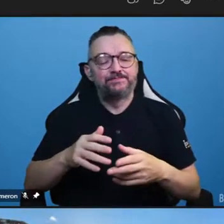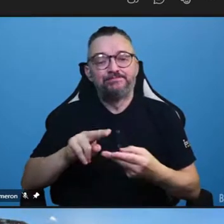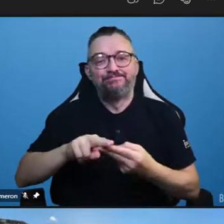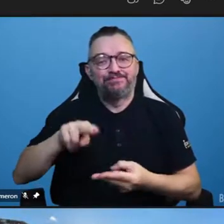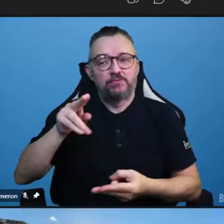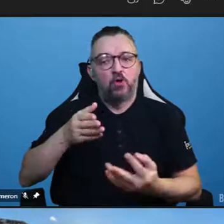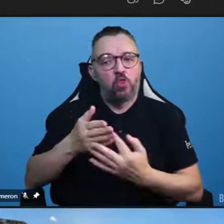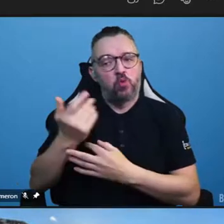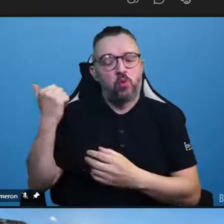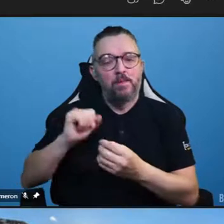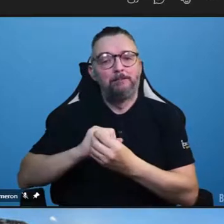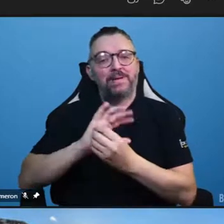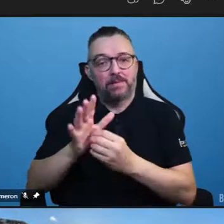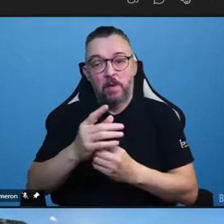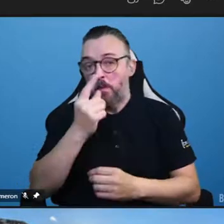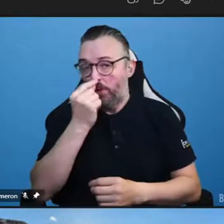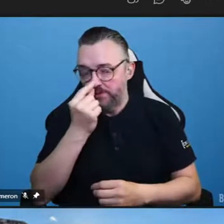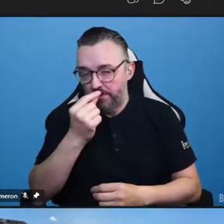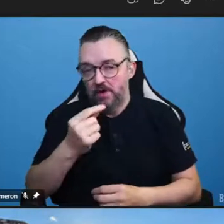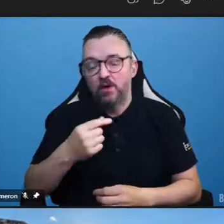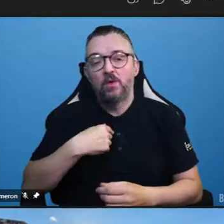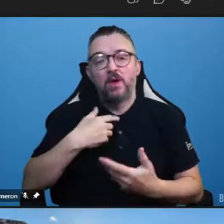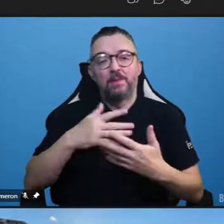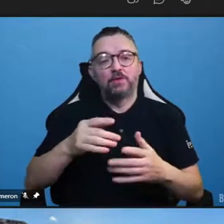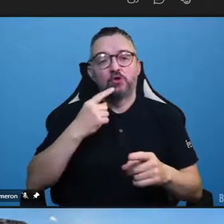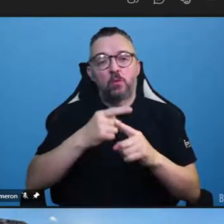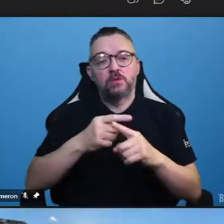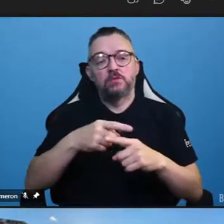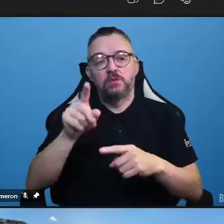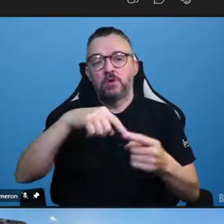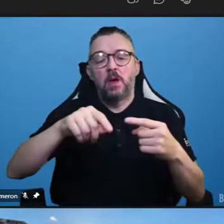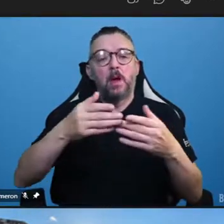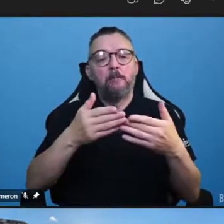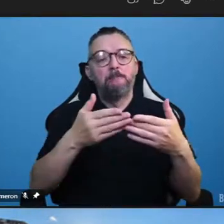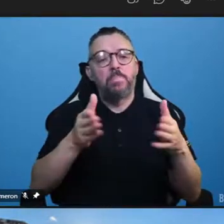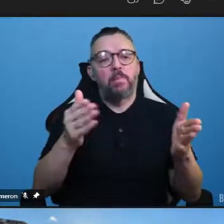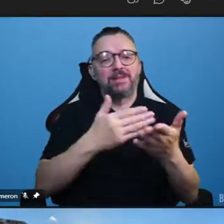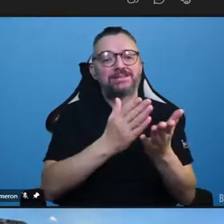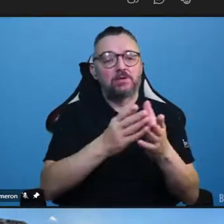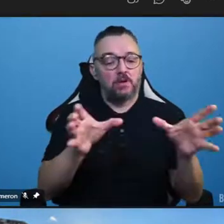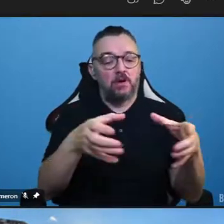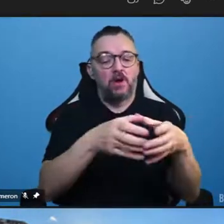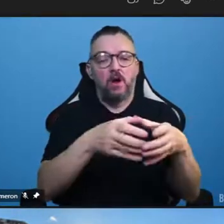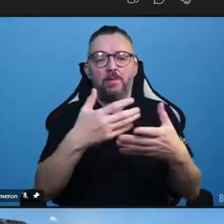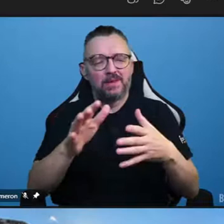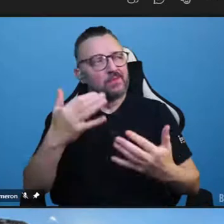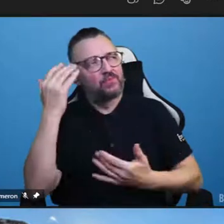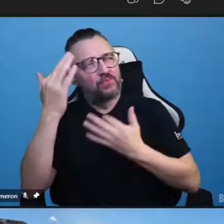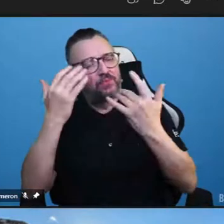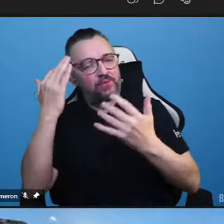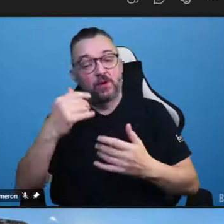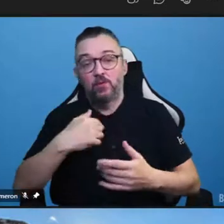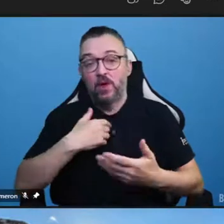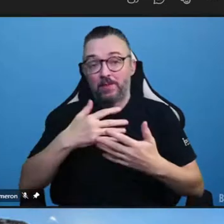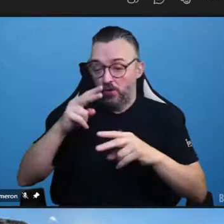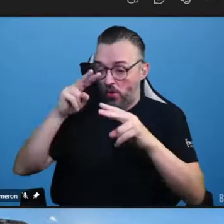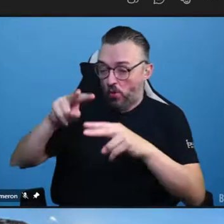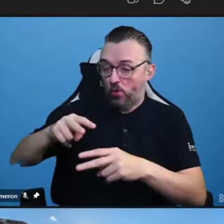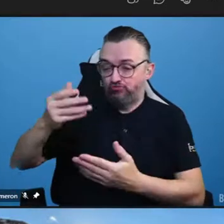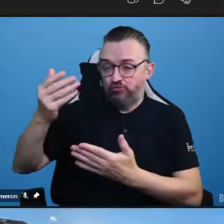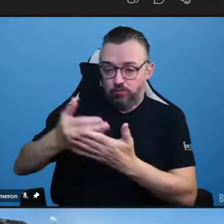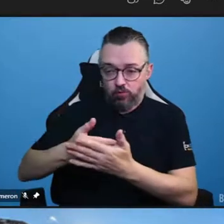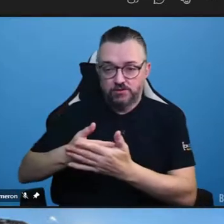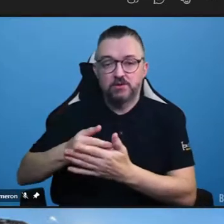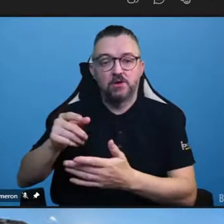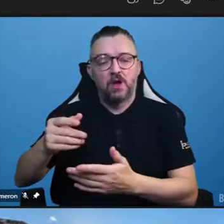and had noted some key areas for public sector bodies to consider. So as is normal practice, we have a look at these Audit Scotland reports and we see how